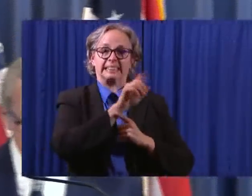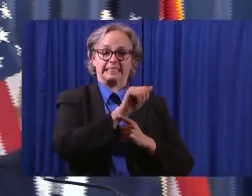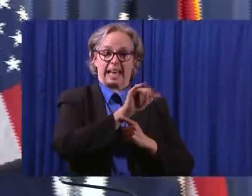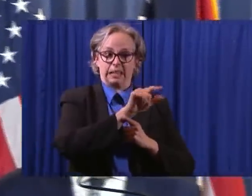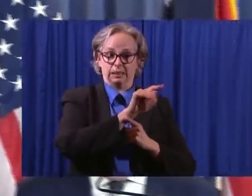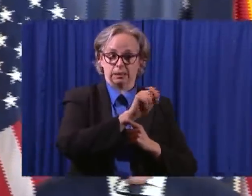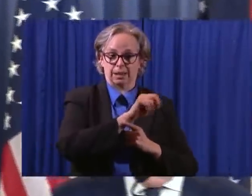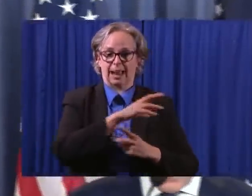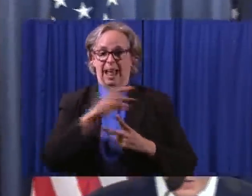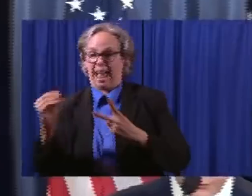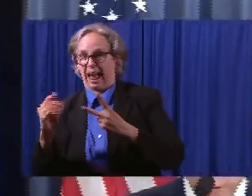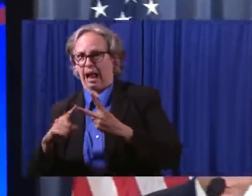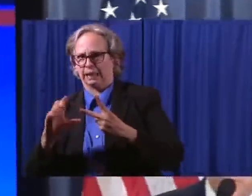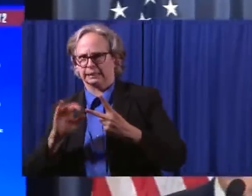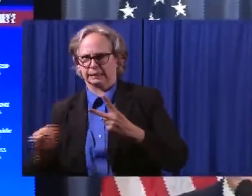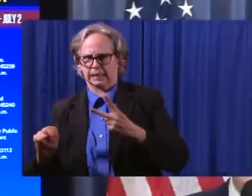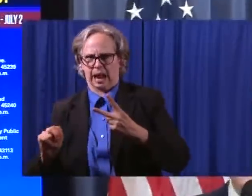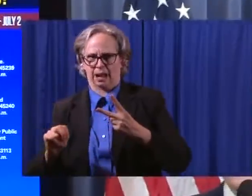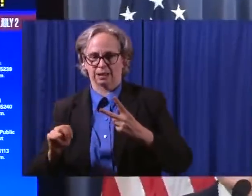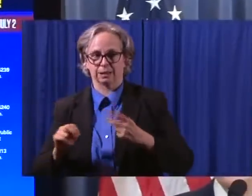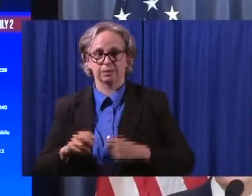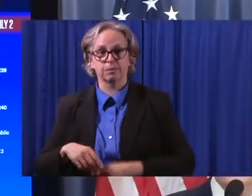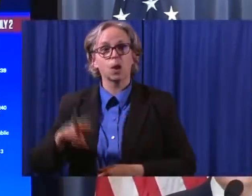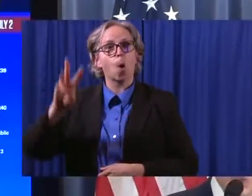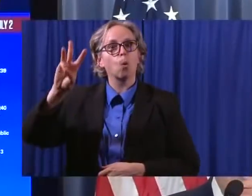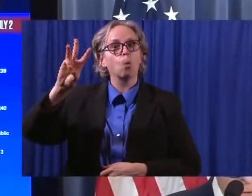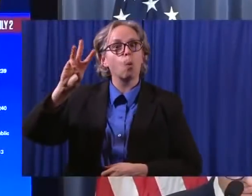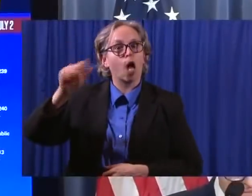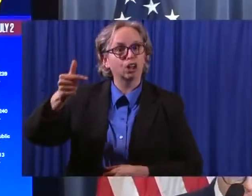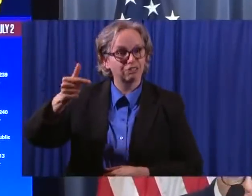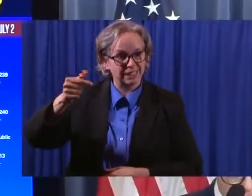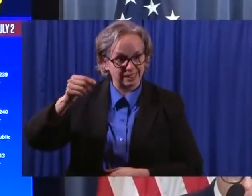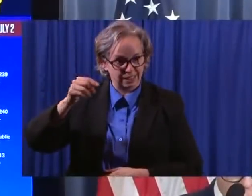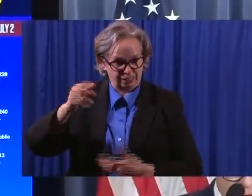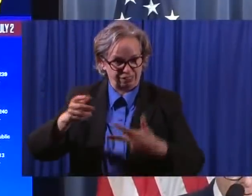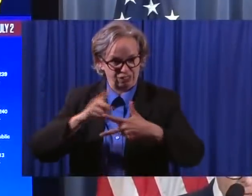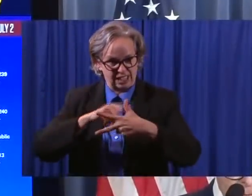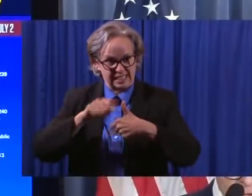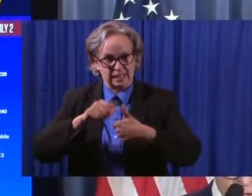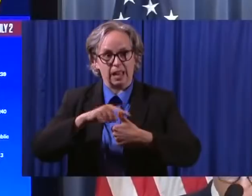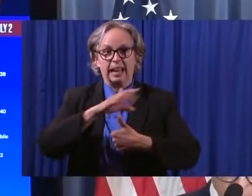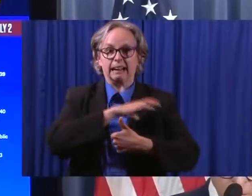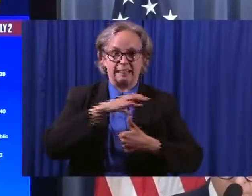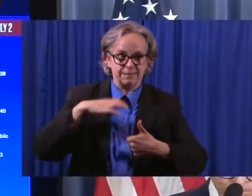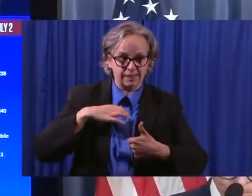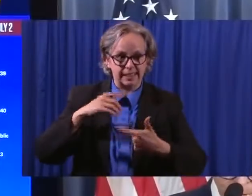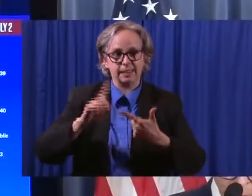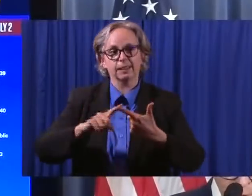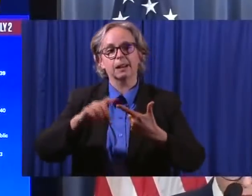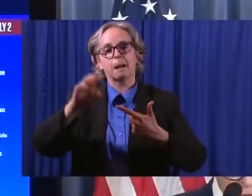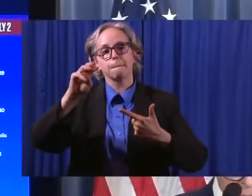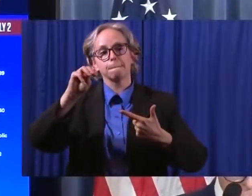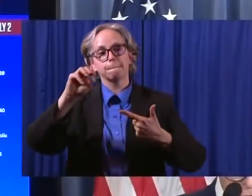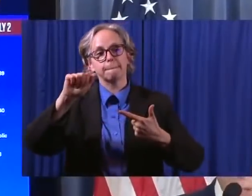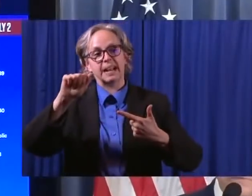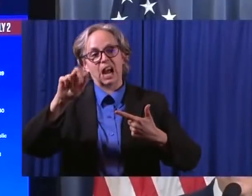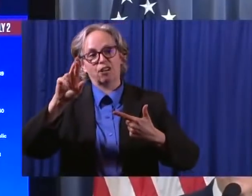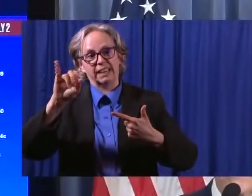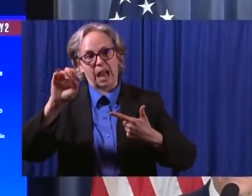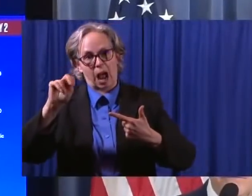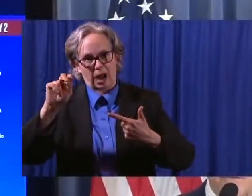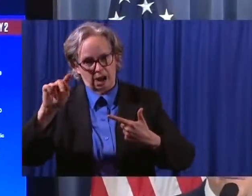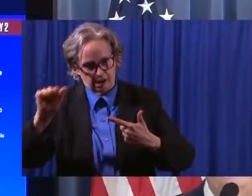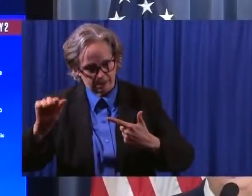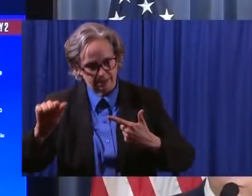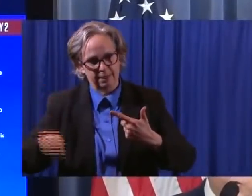has announced 3 new retail testing locations in Cleveland, Marietta, and Centerville. We certainly